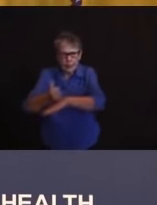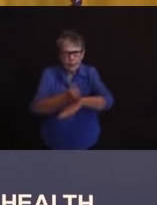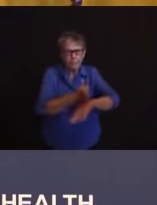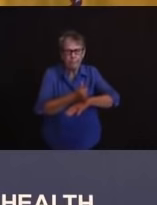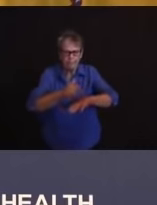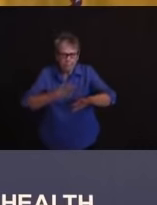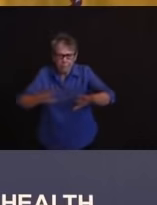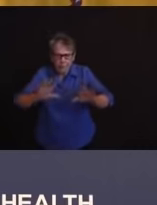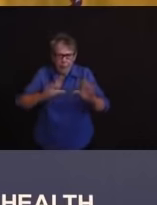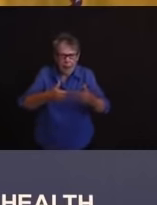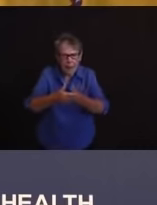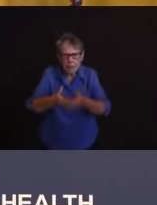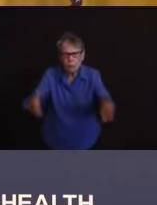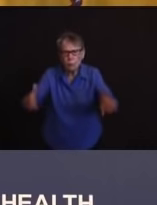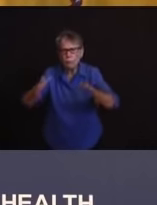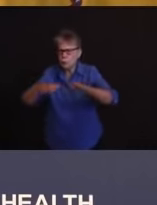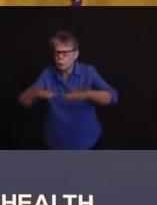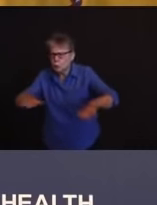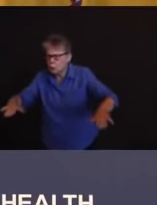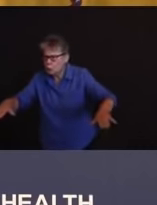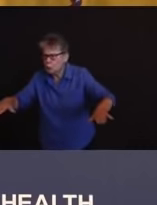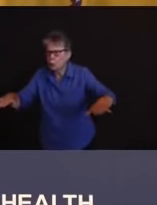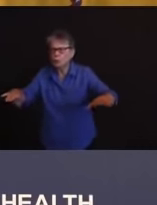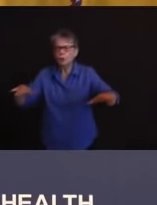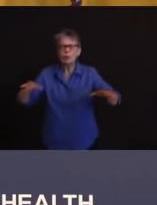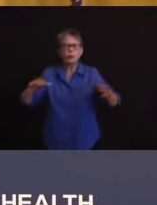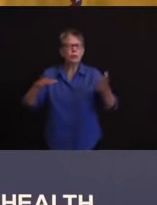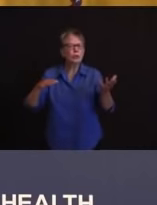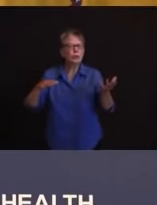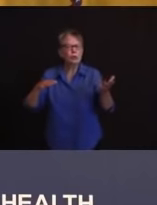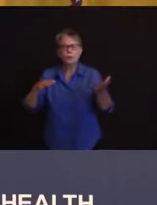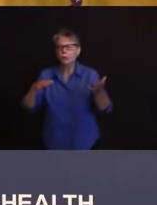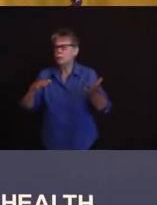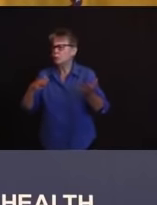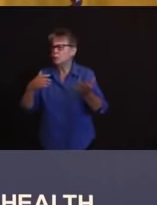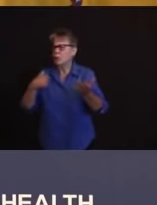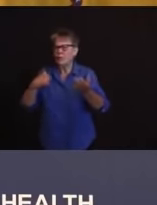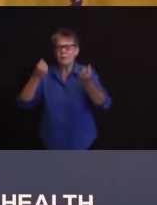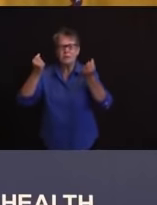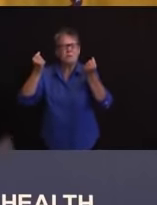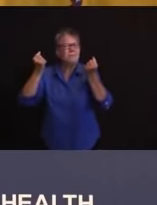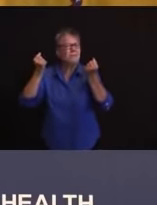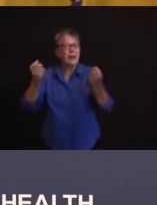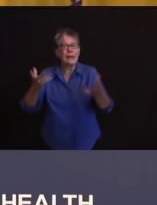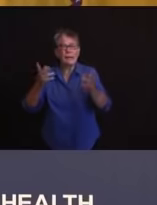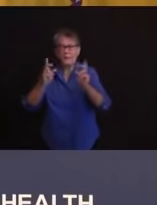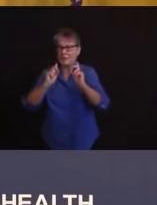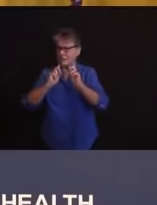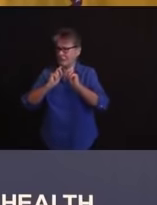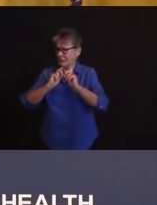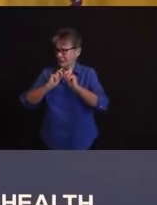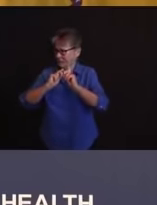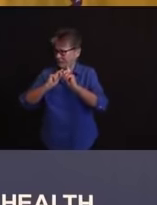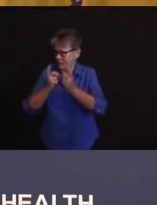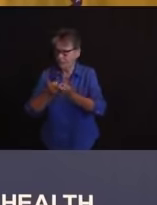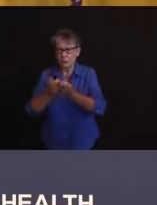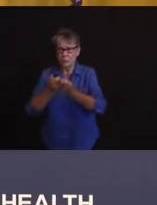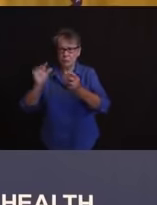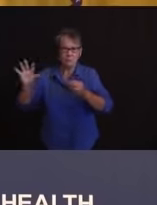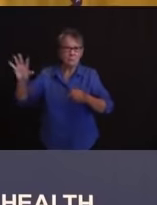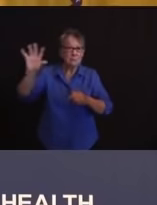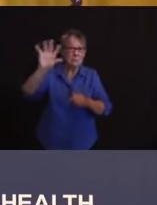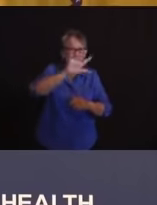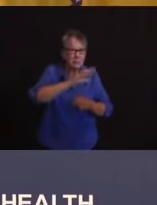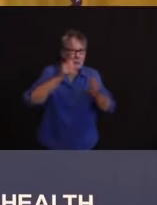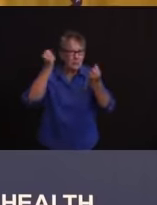probably as any state in America. The districts are working on their plans, and they'll be coming back to both Judy's team as well as the Department